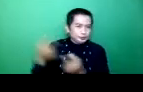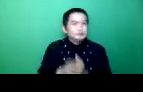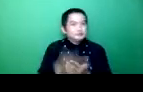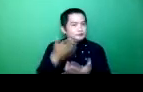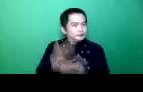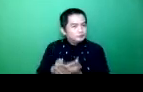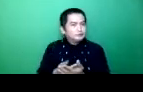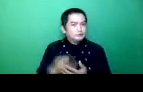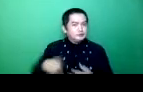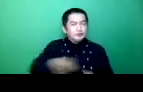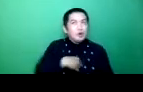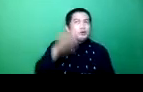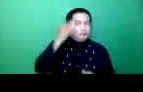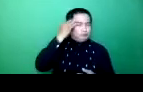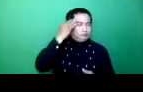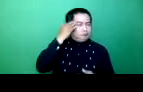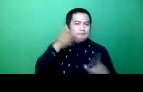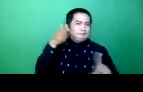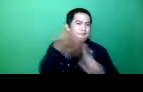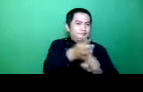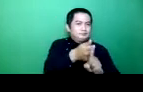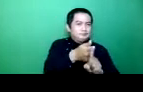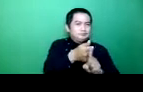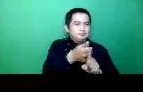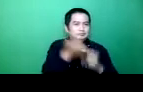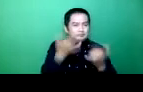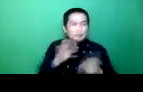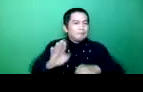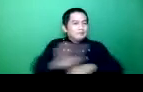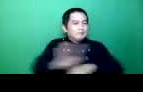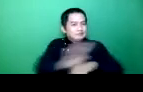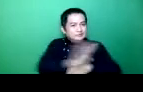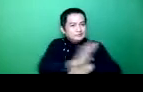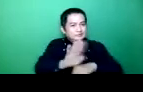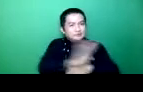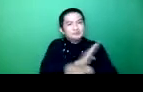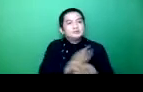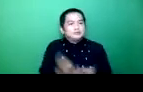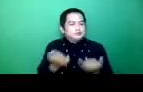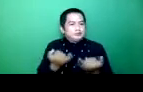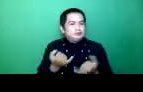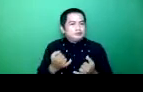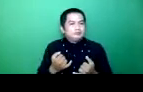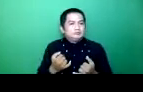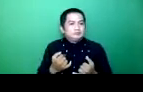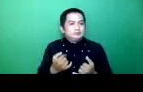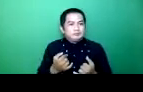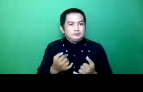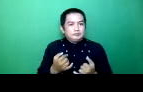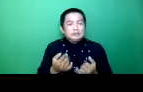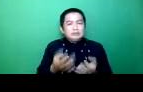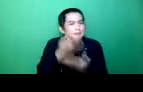We deserve to know what are the impacts of this particular business. We deserve to know what are the